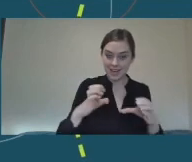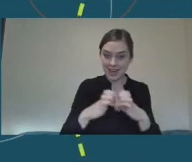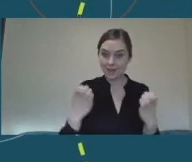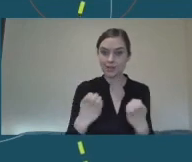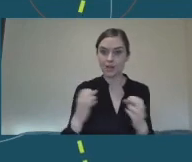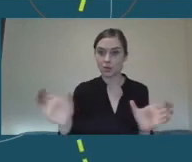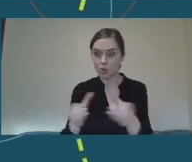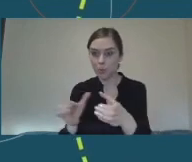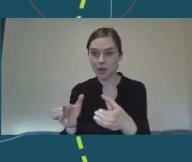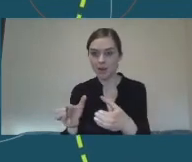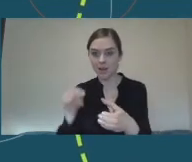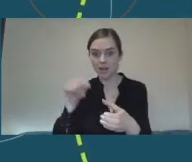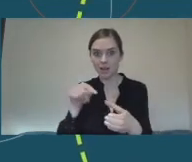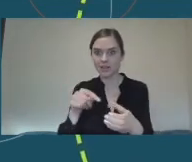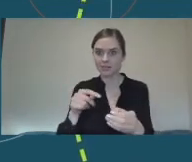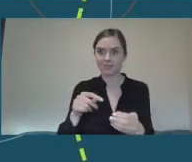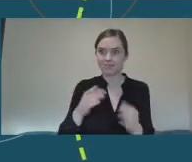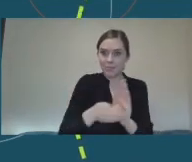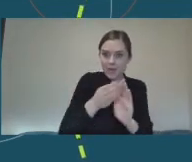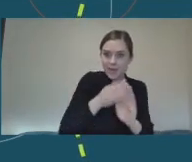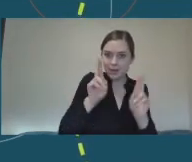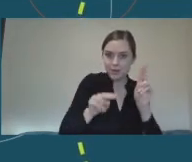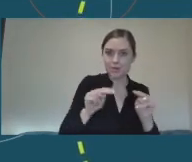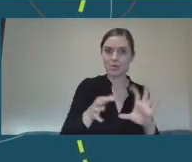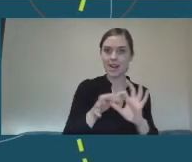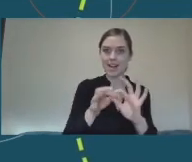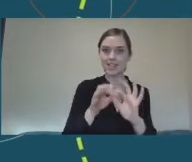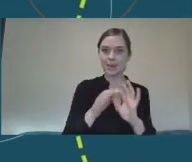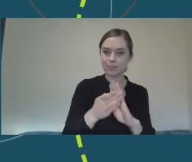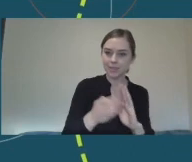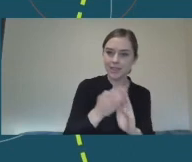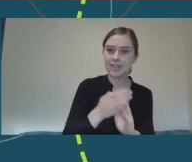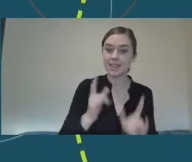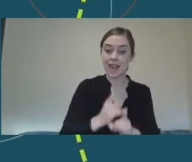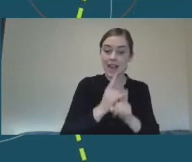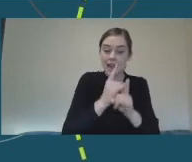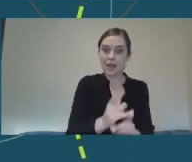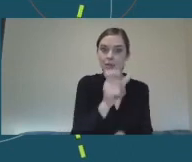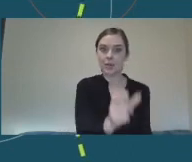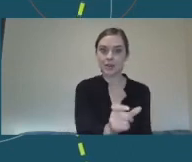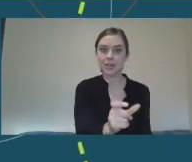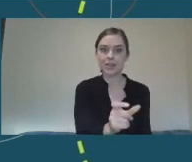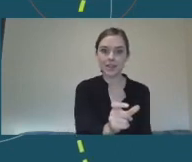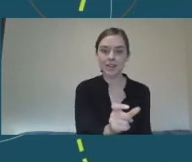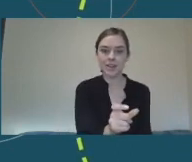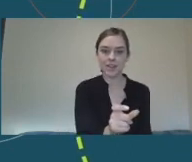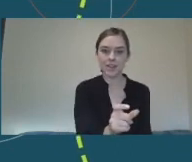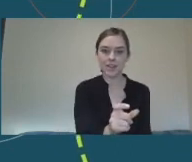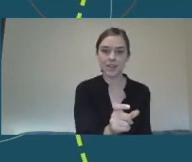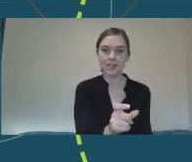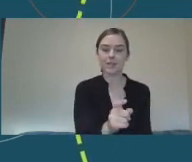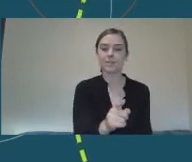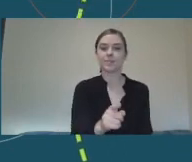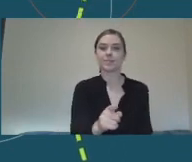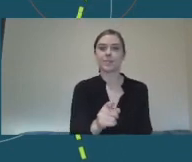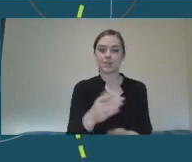to build new relationships and is helping the individual reduce this pervasive level of loneliness